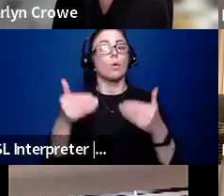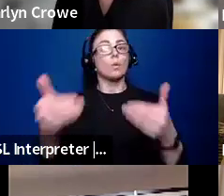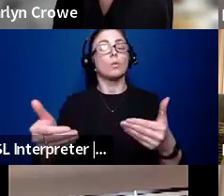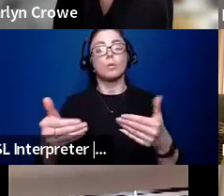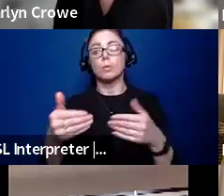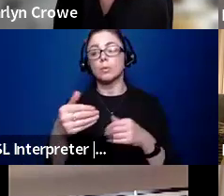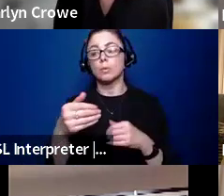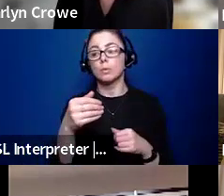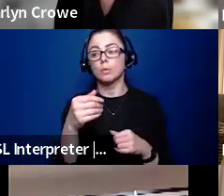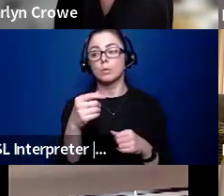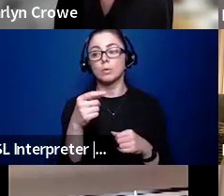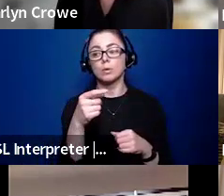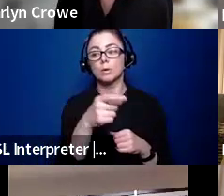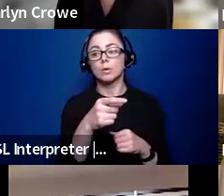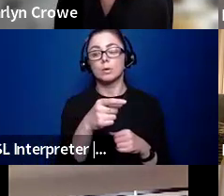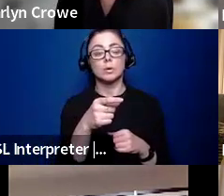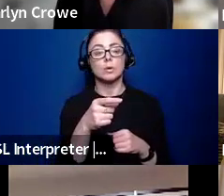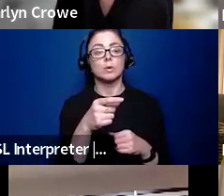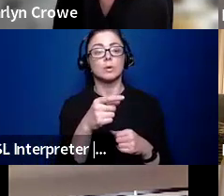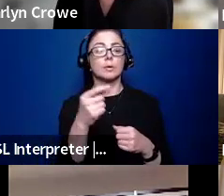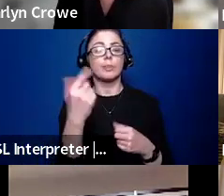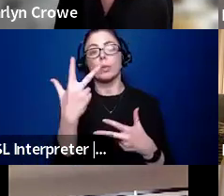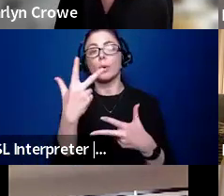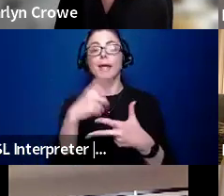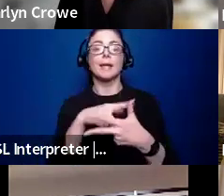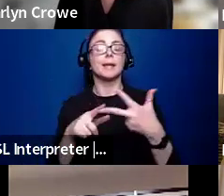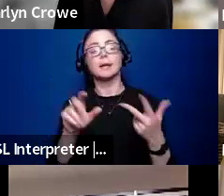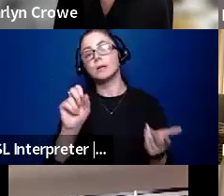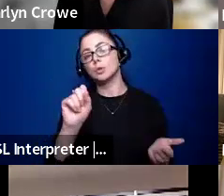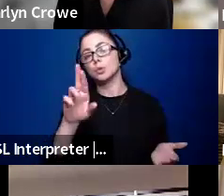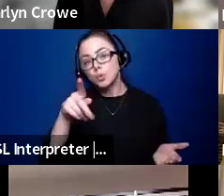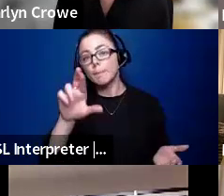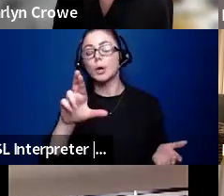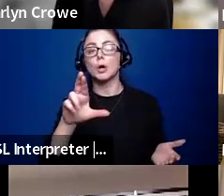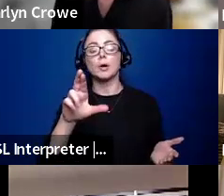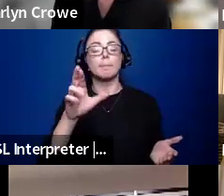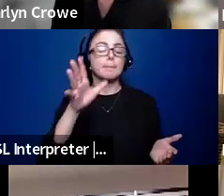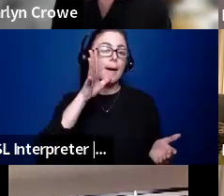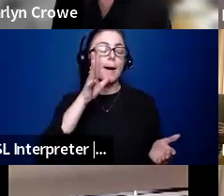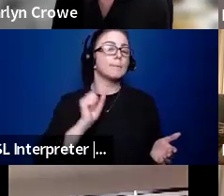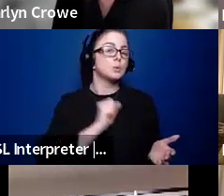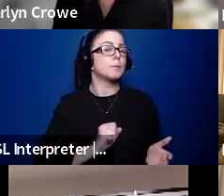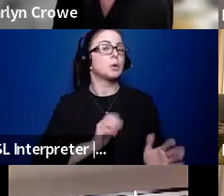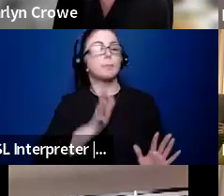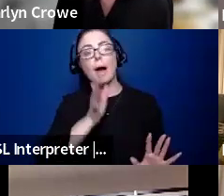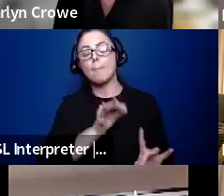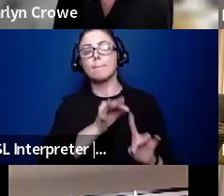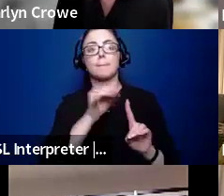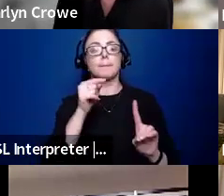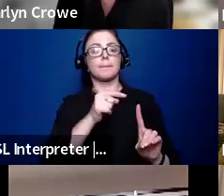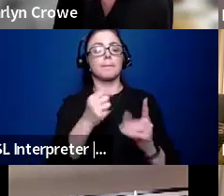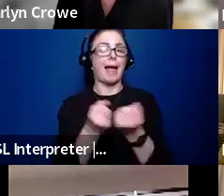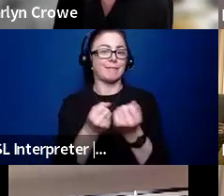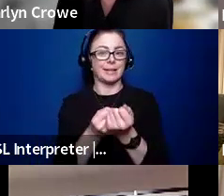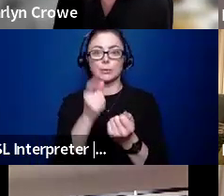3 super mom advocate hosts tonight who have pulled this town hall together in a very